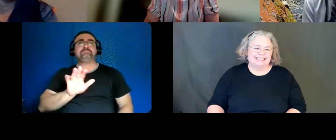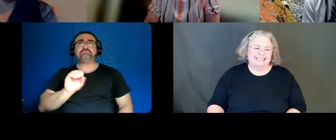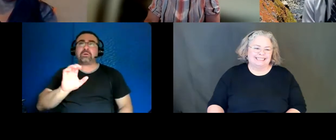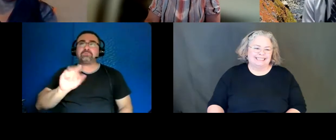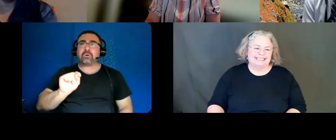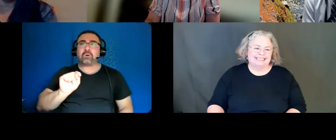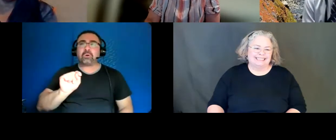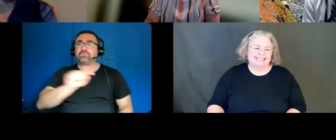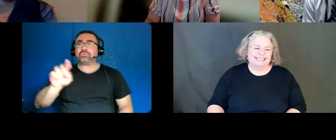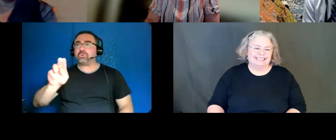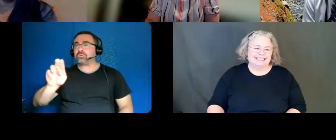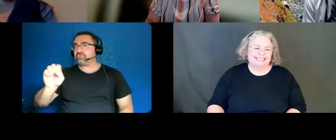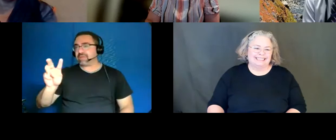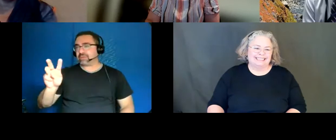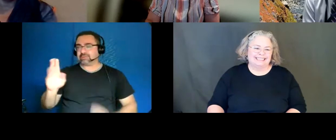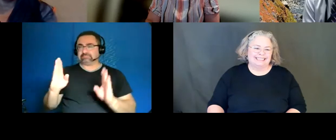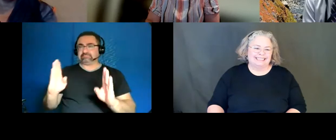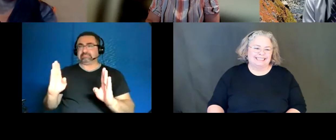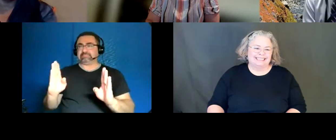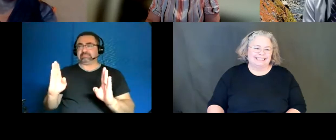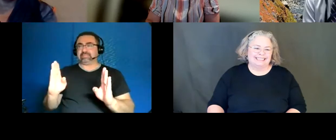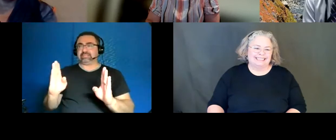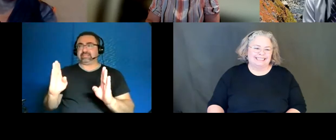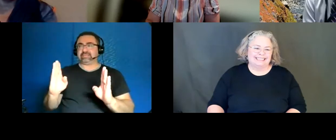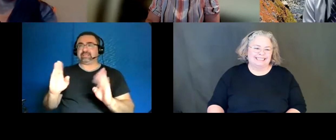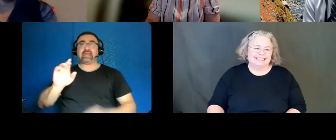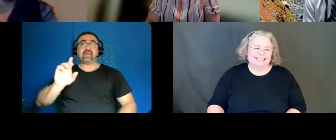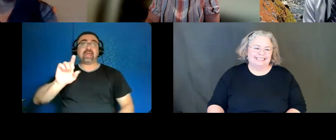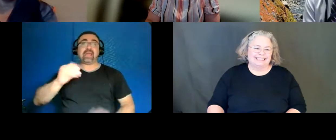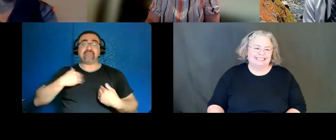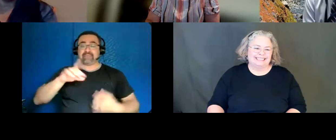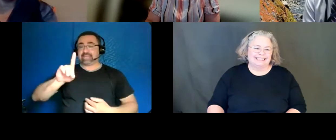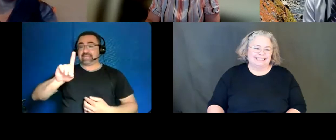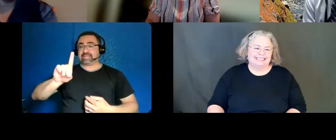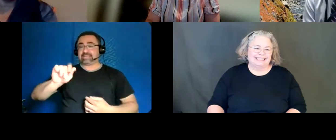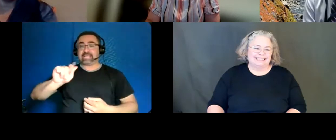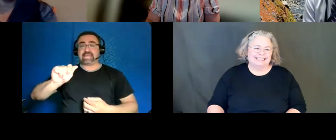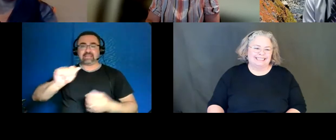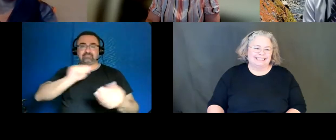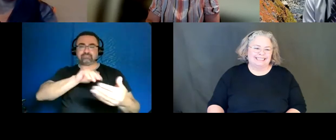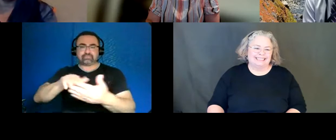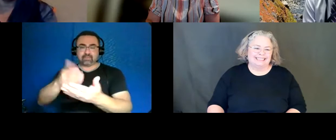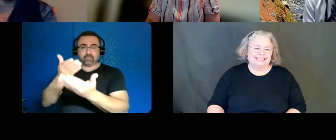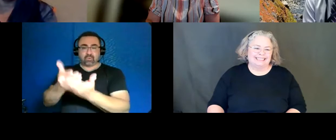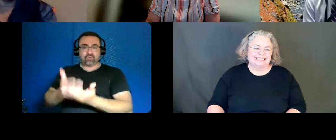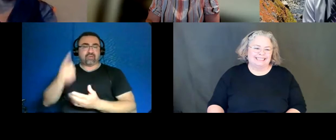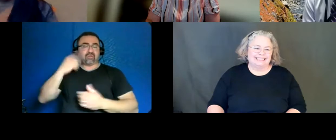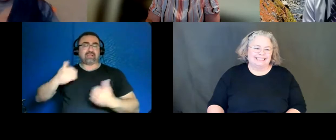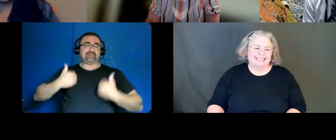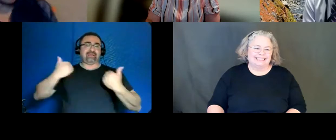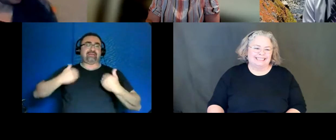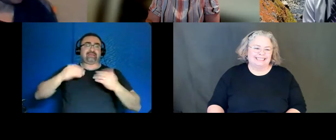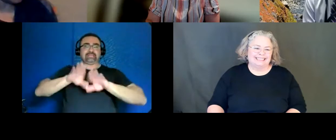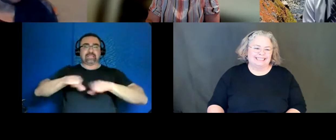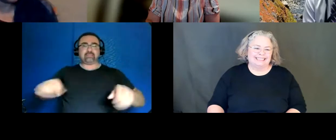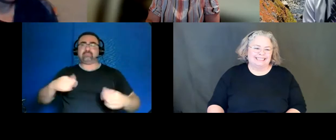October to November when they'll have the data on the younger kids, but I'm